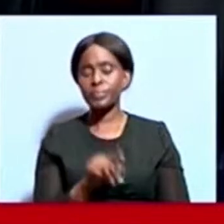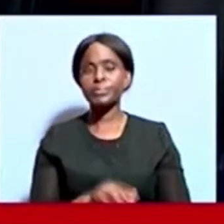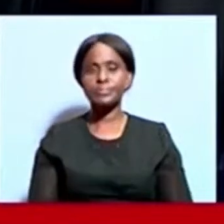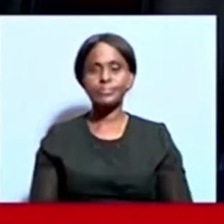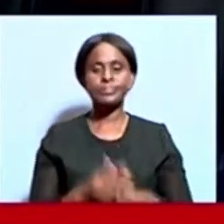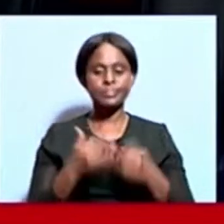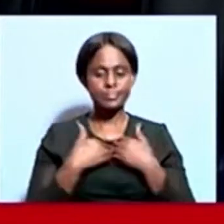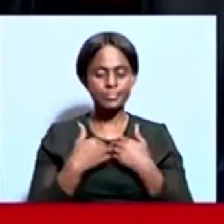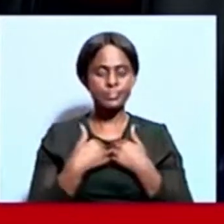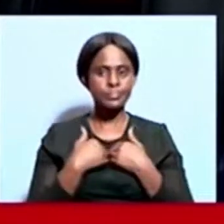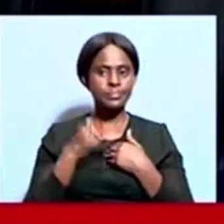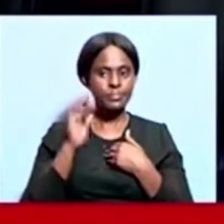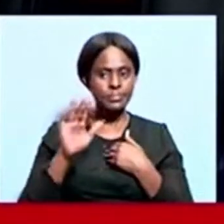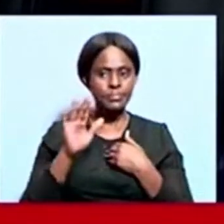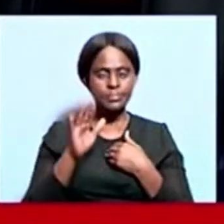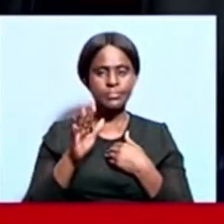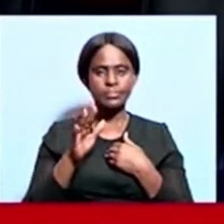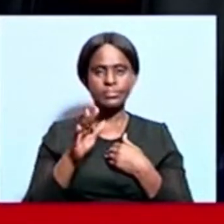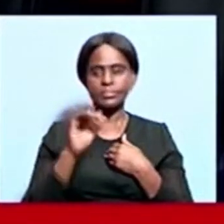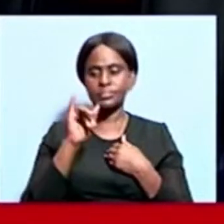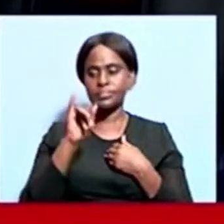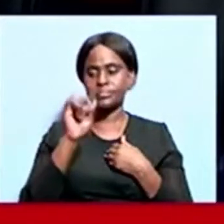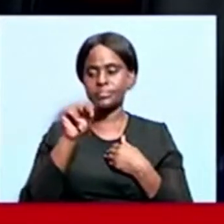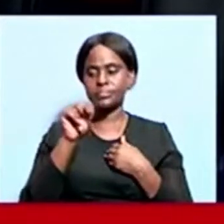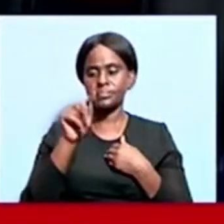there is an interest of